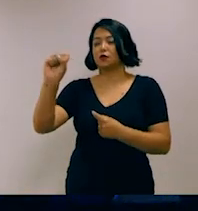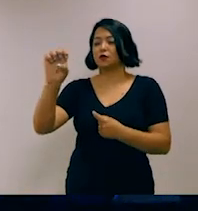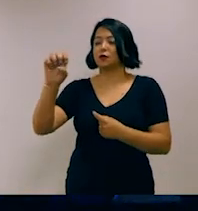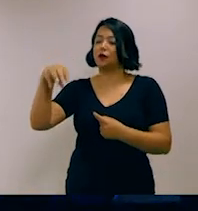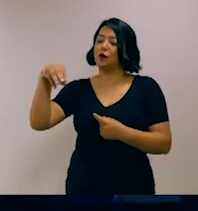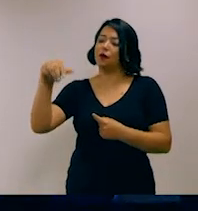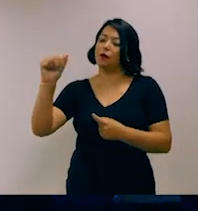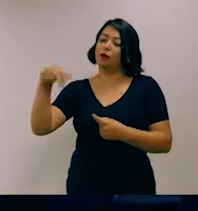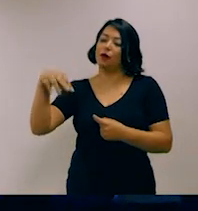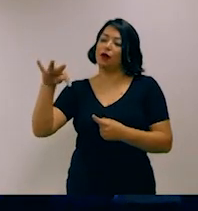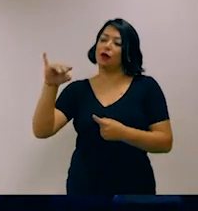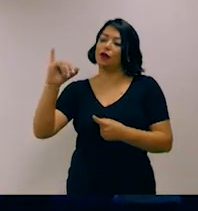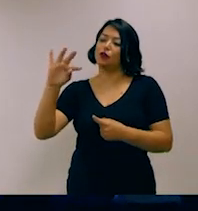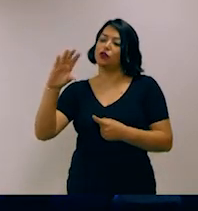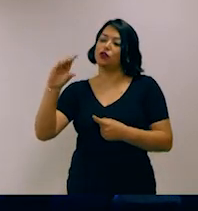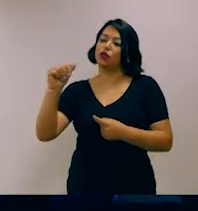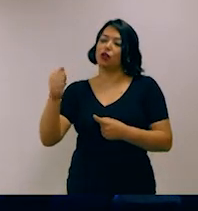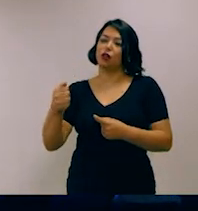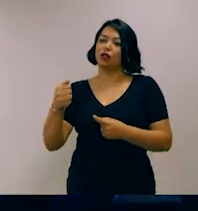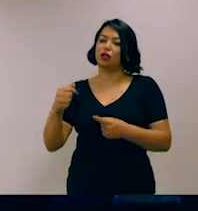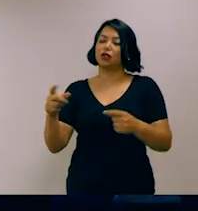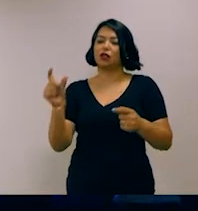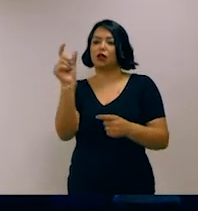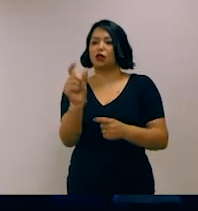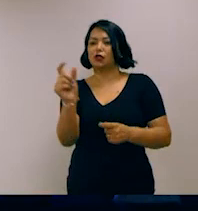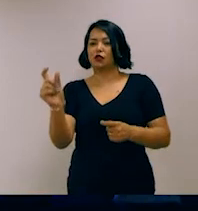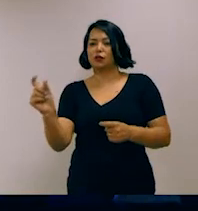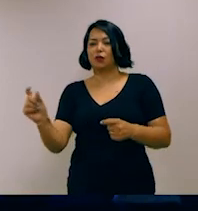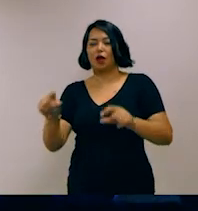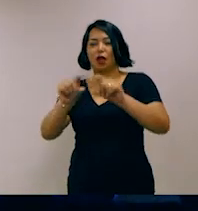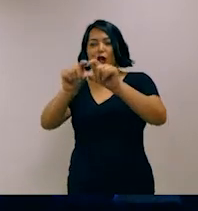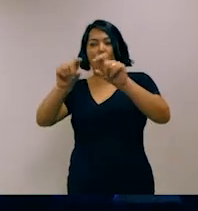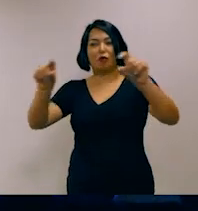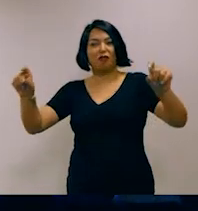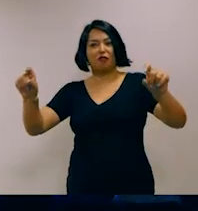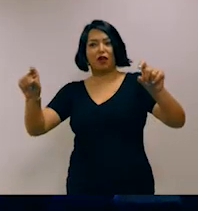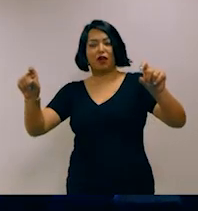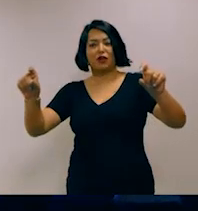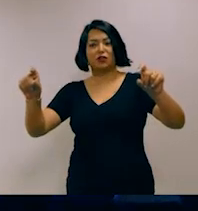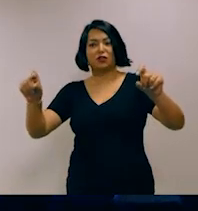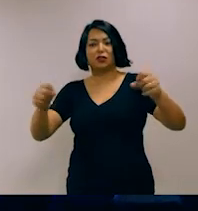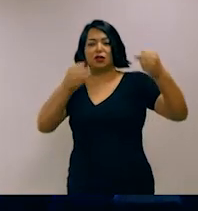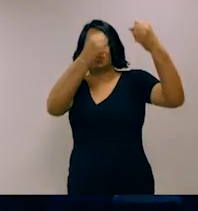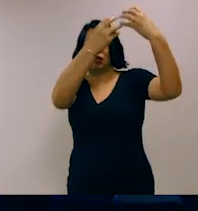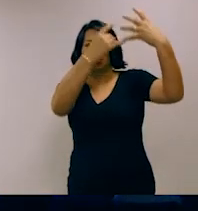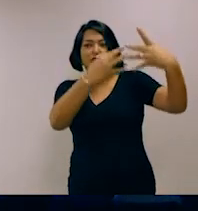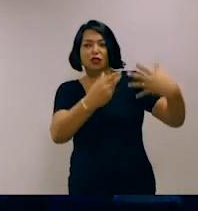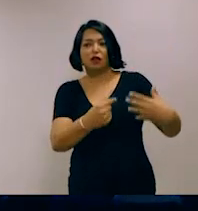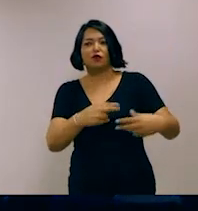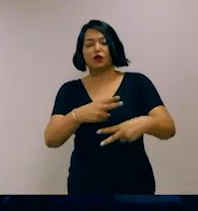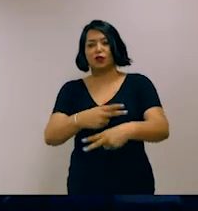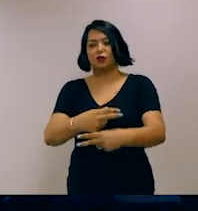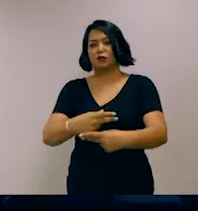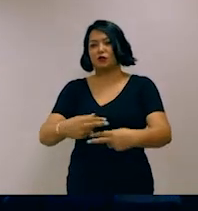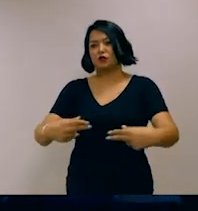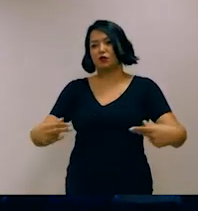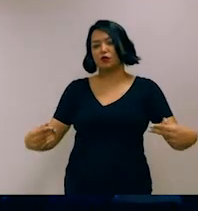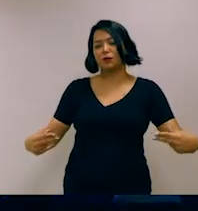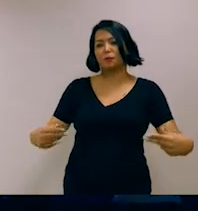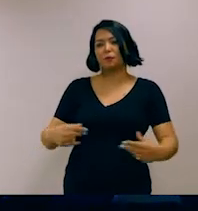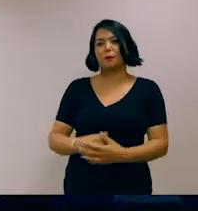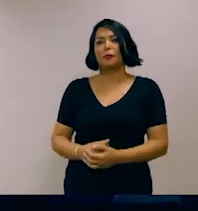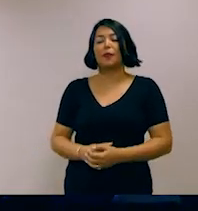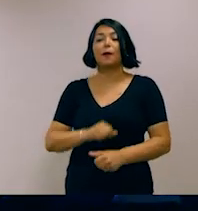words. And there was a little problem, because it's not a complete sentence, a complete phrase, it's just a description of the